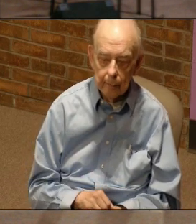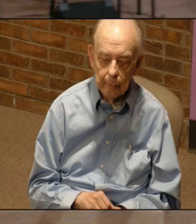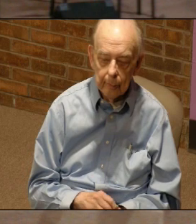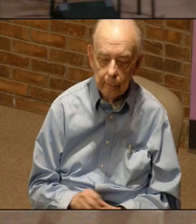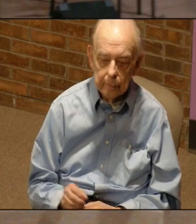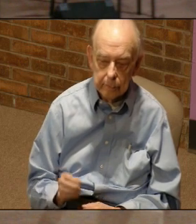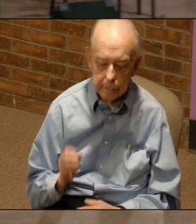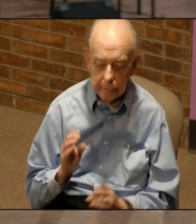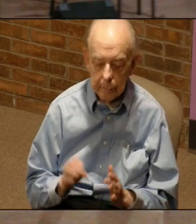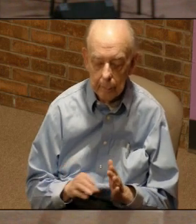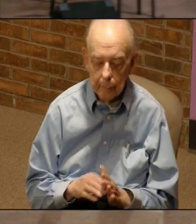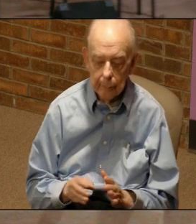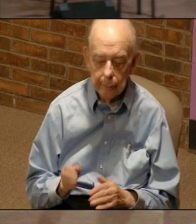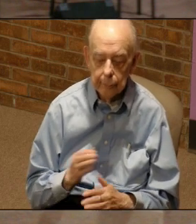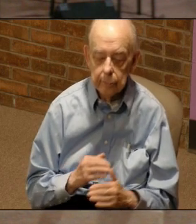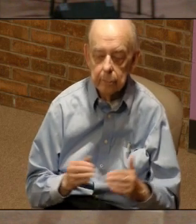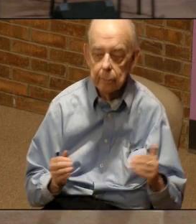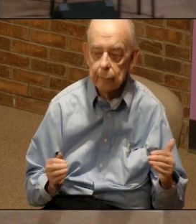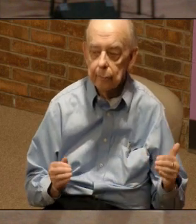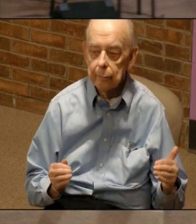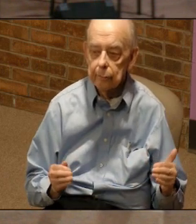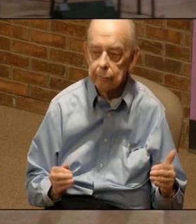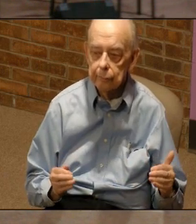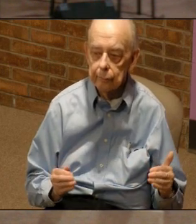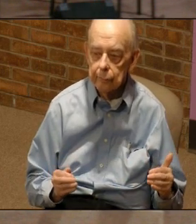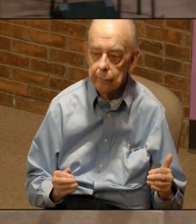And the picture of heaven may be this: